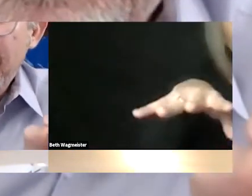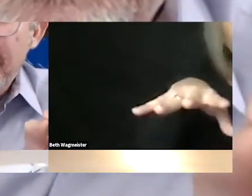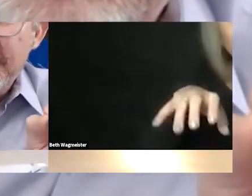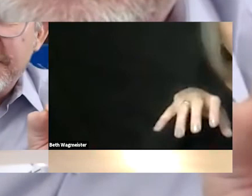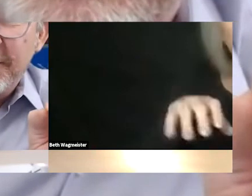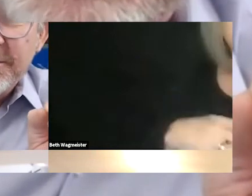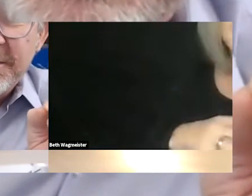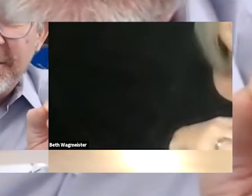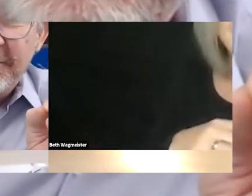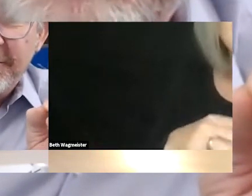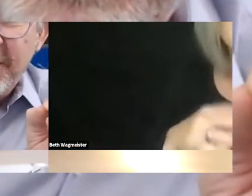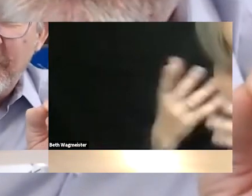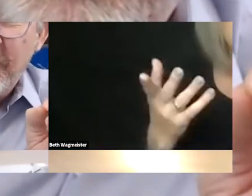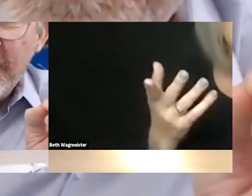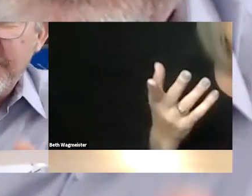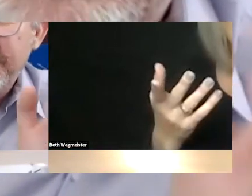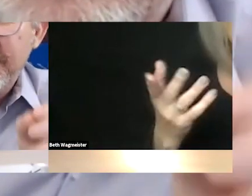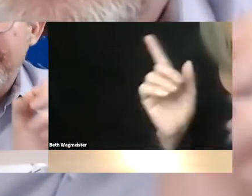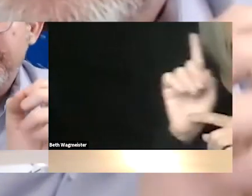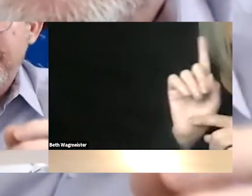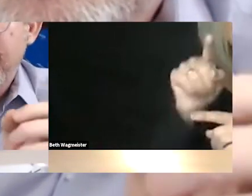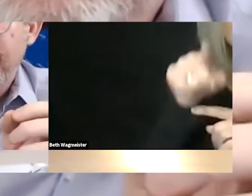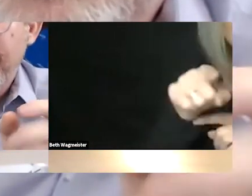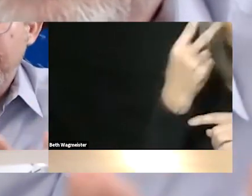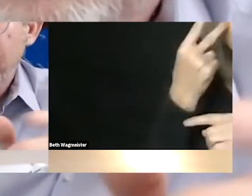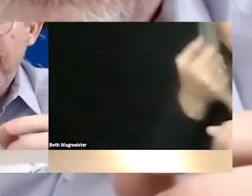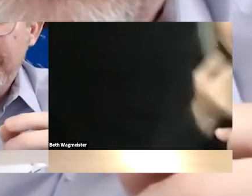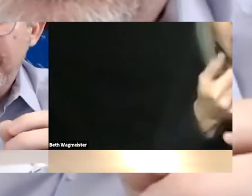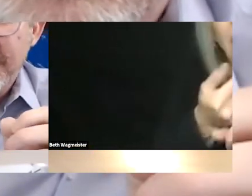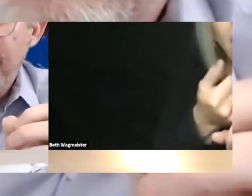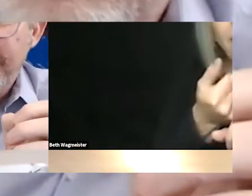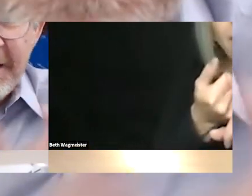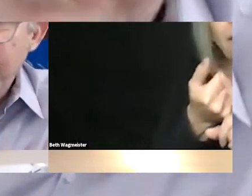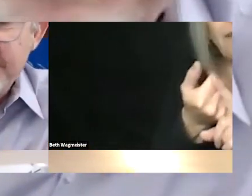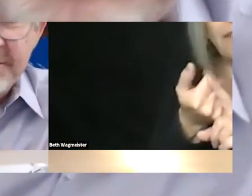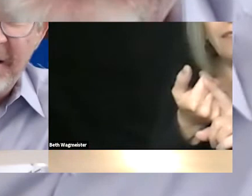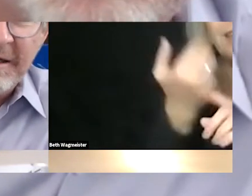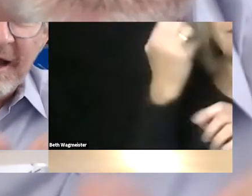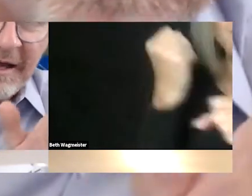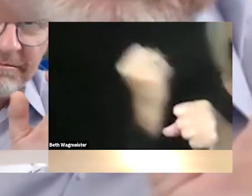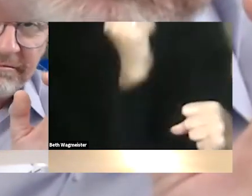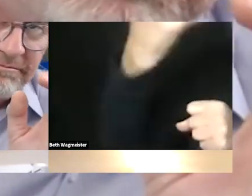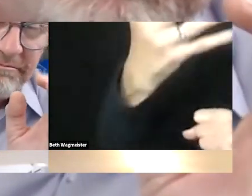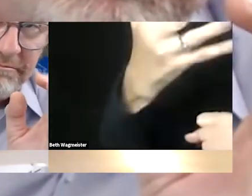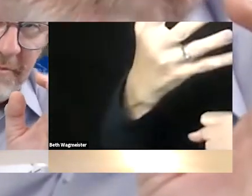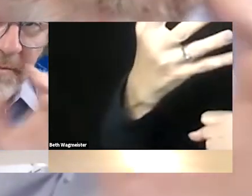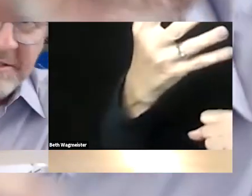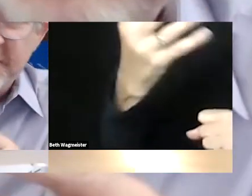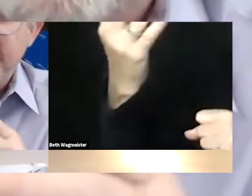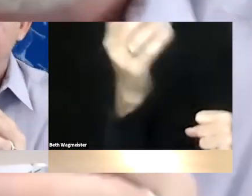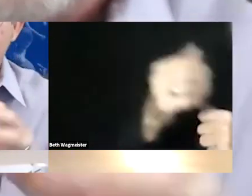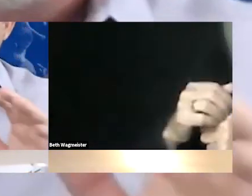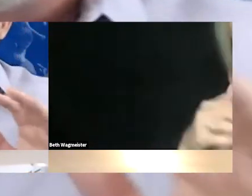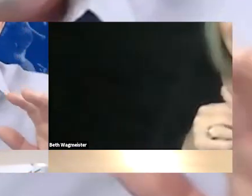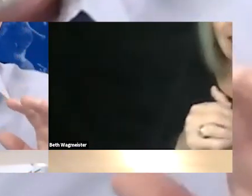Q&A, in terms of where do you guys see Fable being in 5 years from now? I